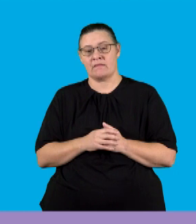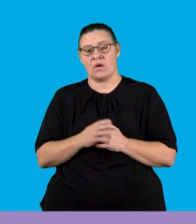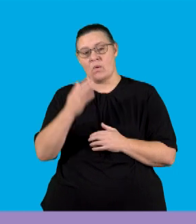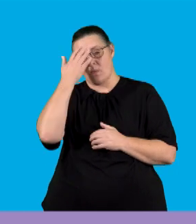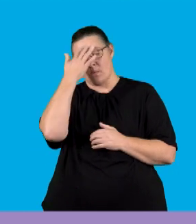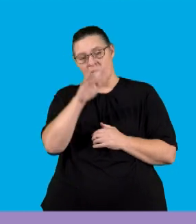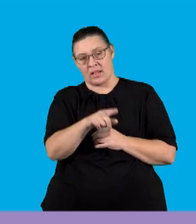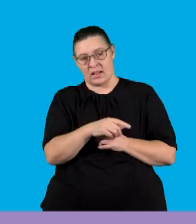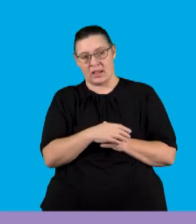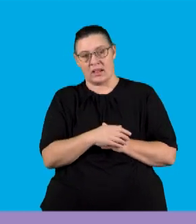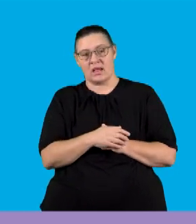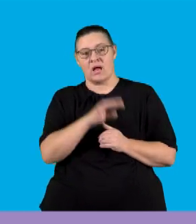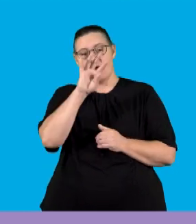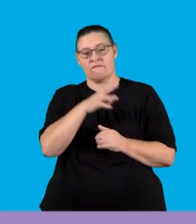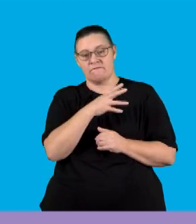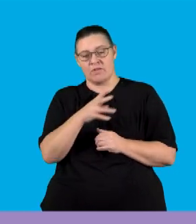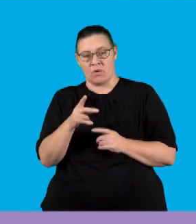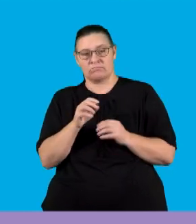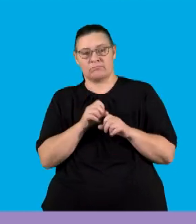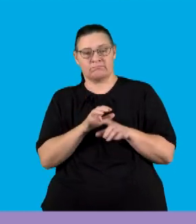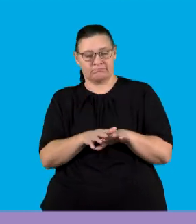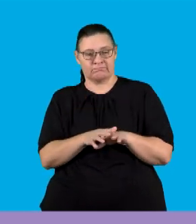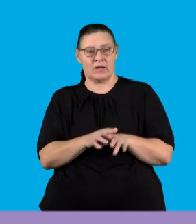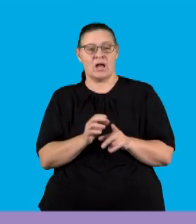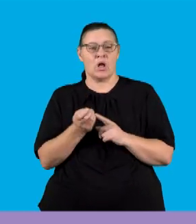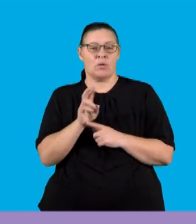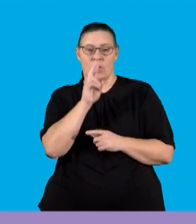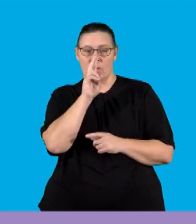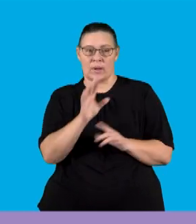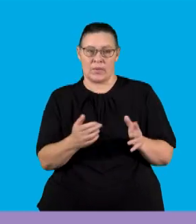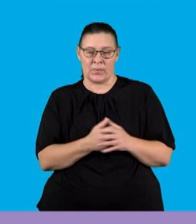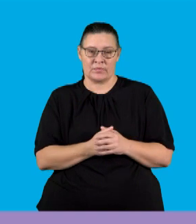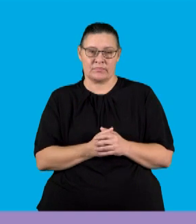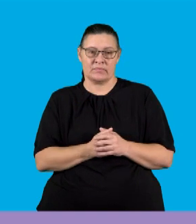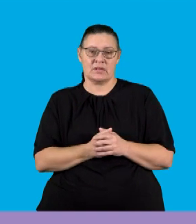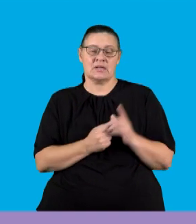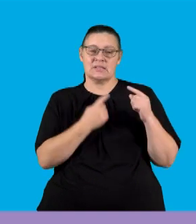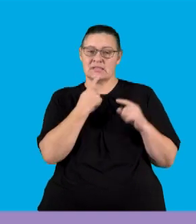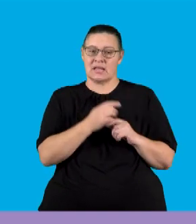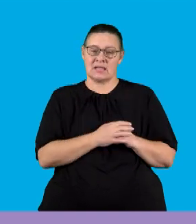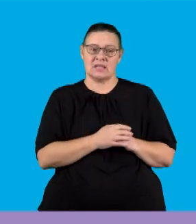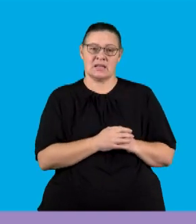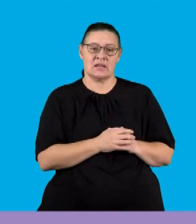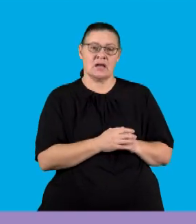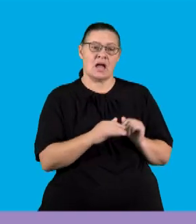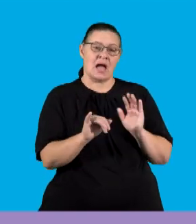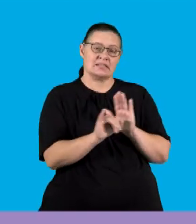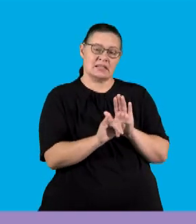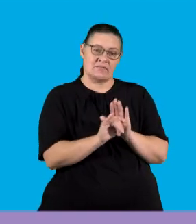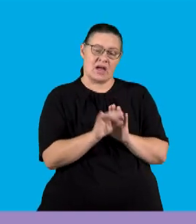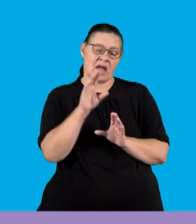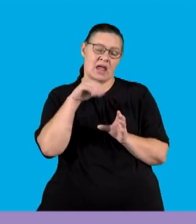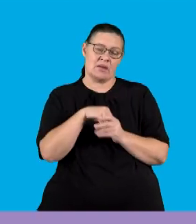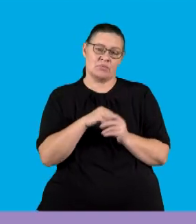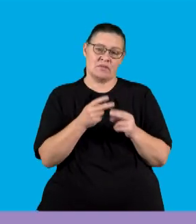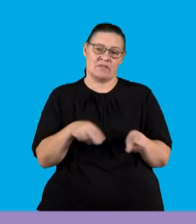already know what a flow diagram looks like, right? So here is one. It says they identify the